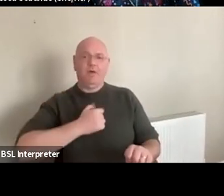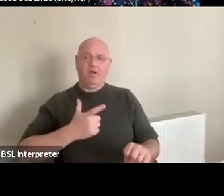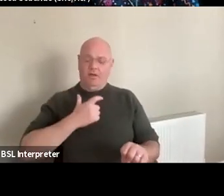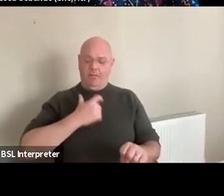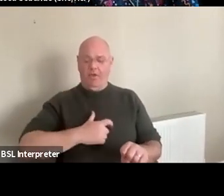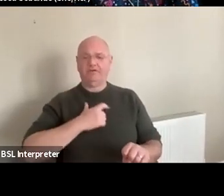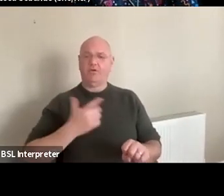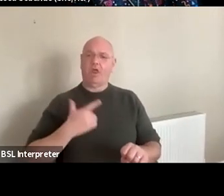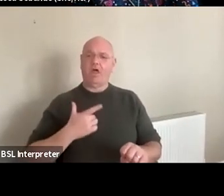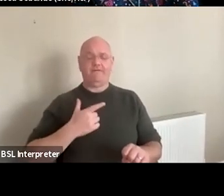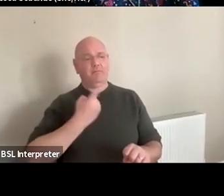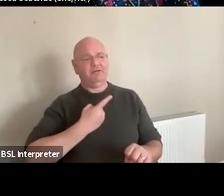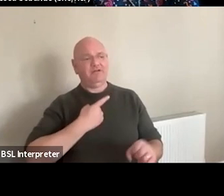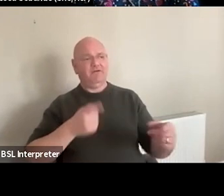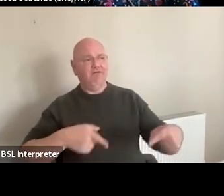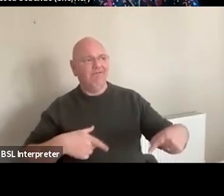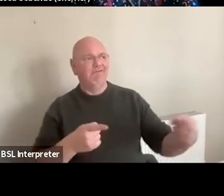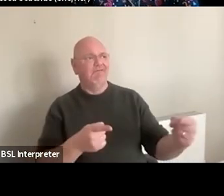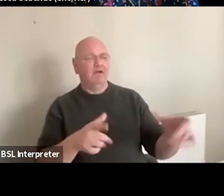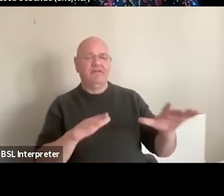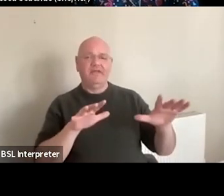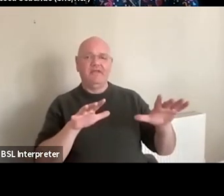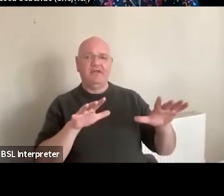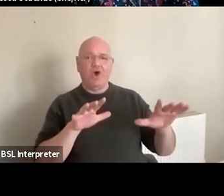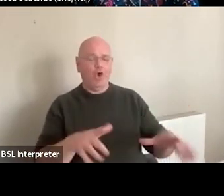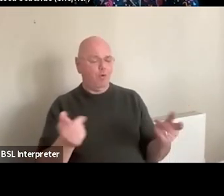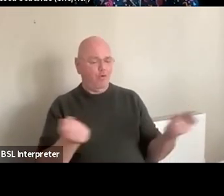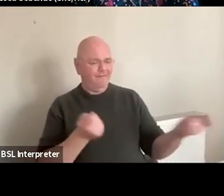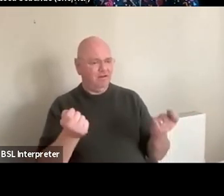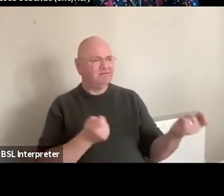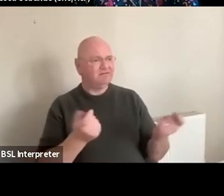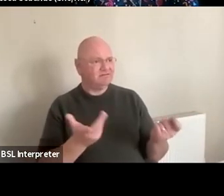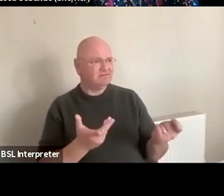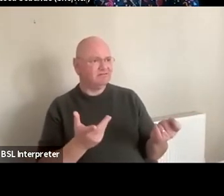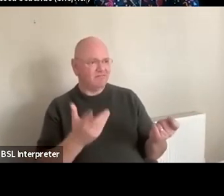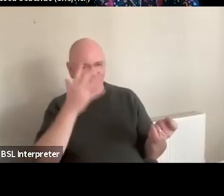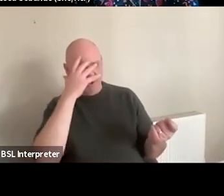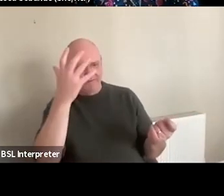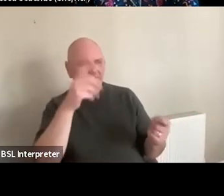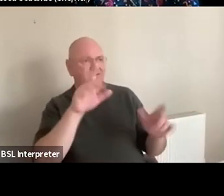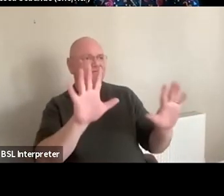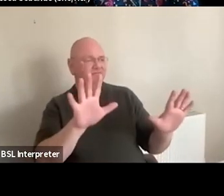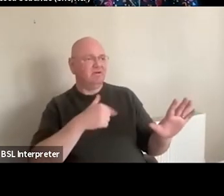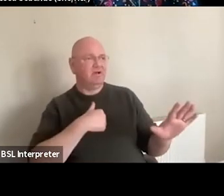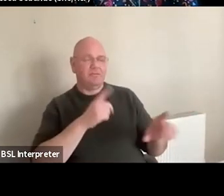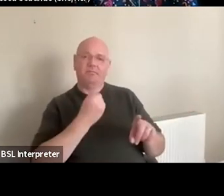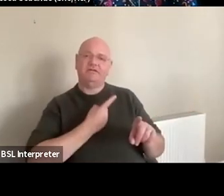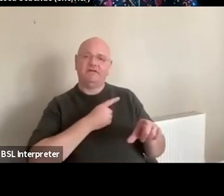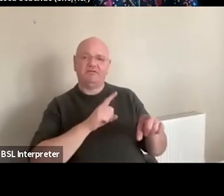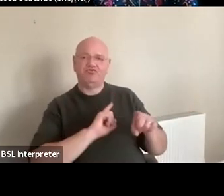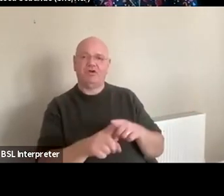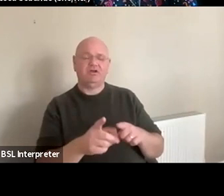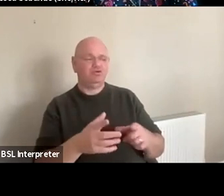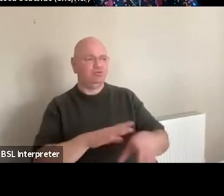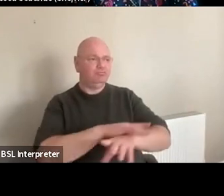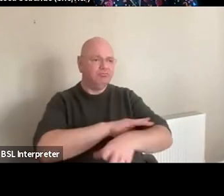Home Office, in my, you know, trying to take action towards social justice, you've all played a part